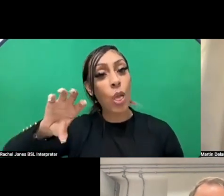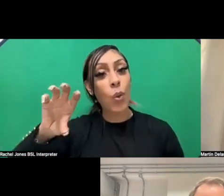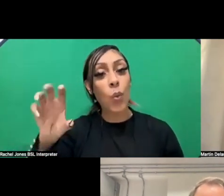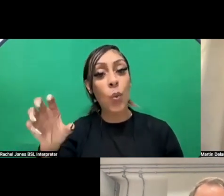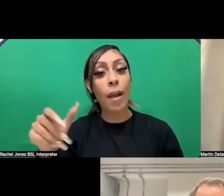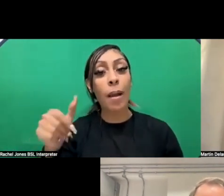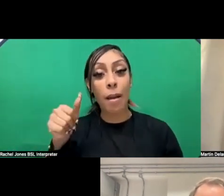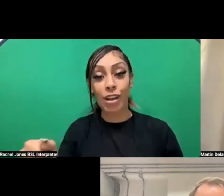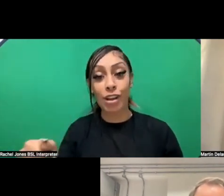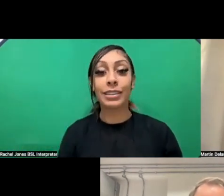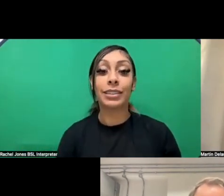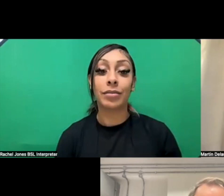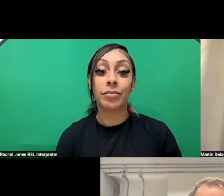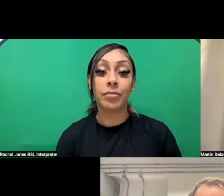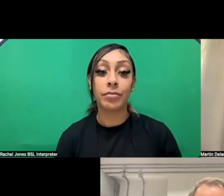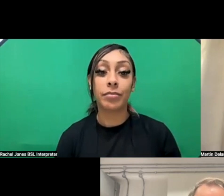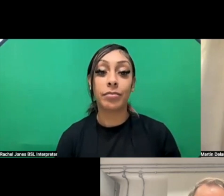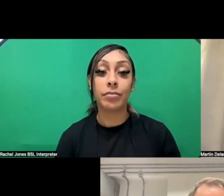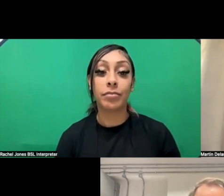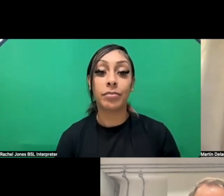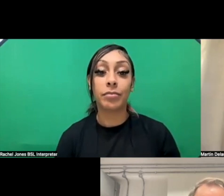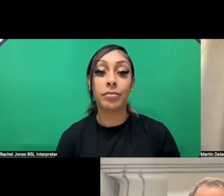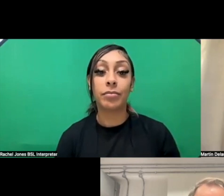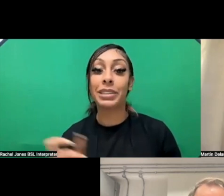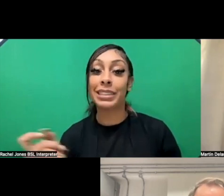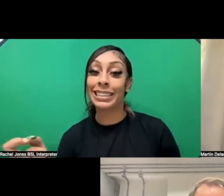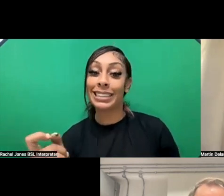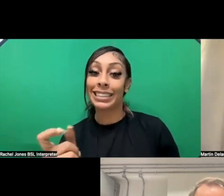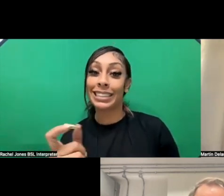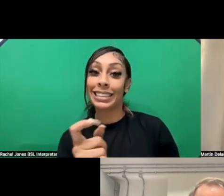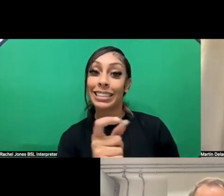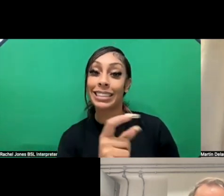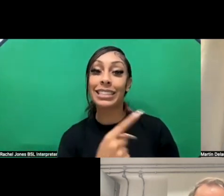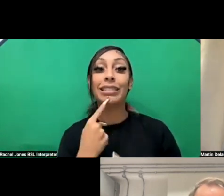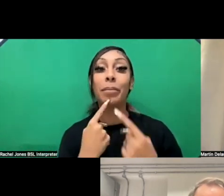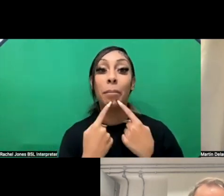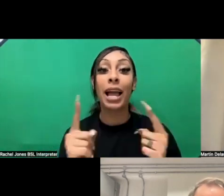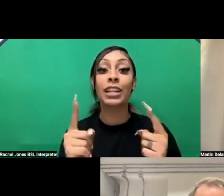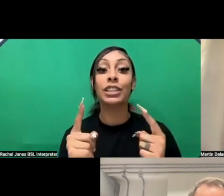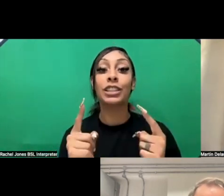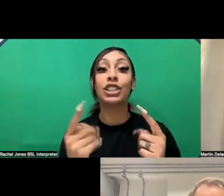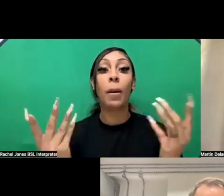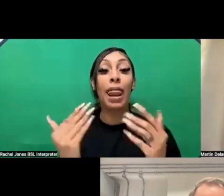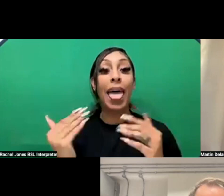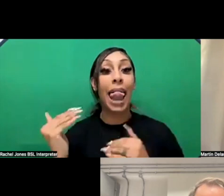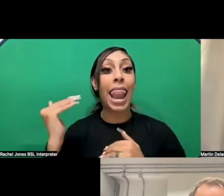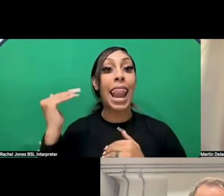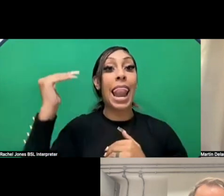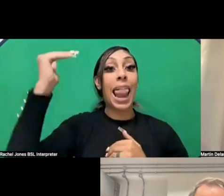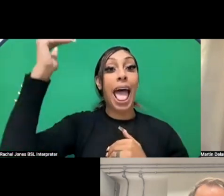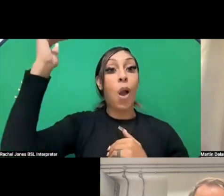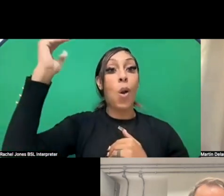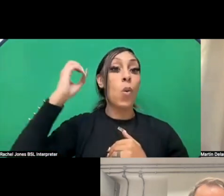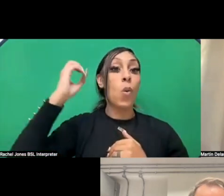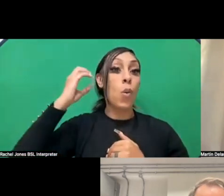button, and it would send out MIDI messages that tell the external synthesizer to play louder or softer. And then here's a